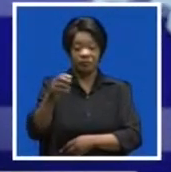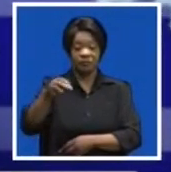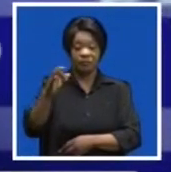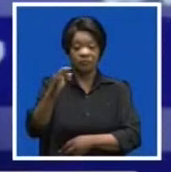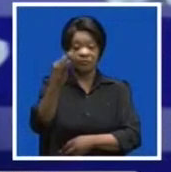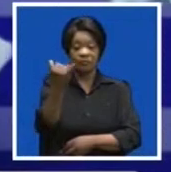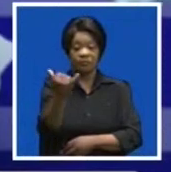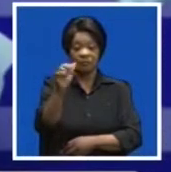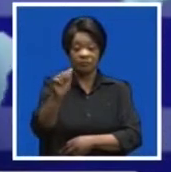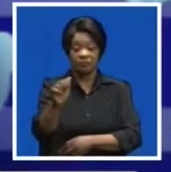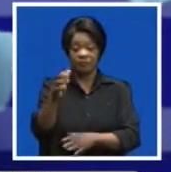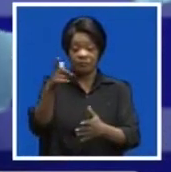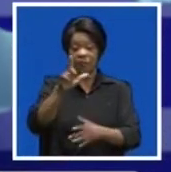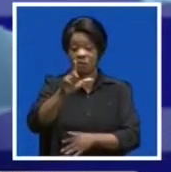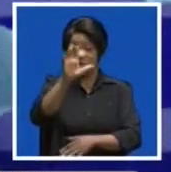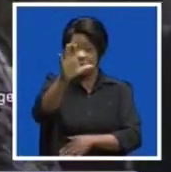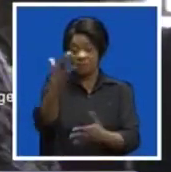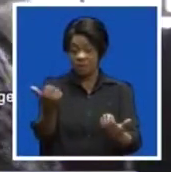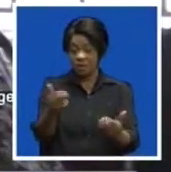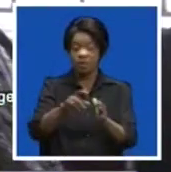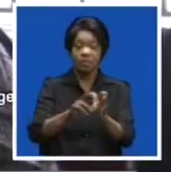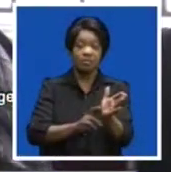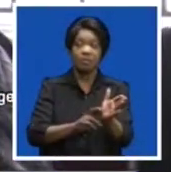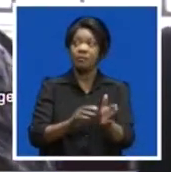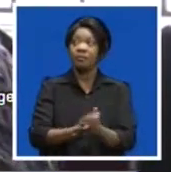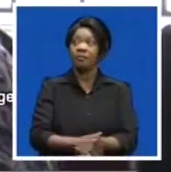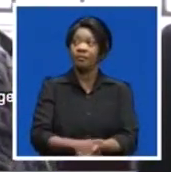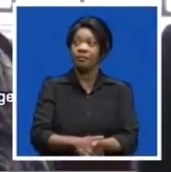of Lopula province. Here's a report.